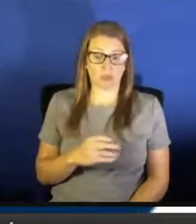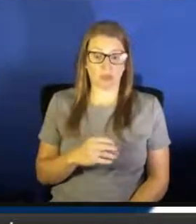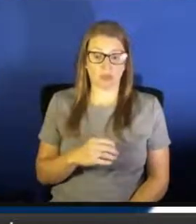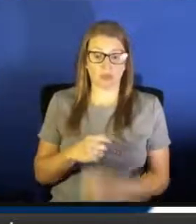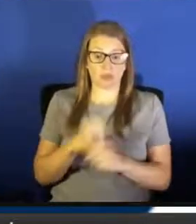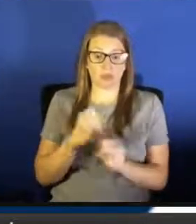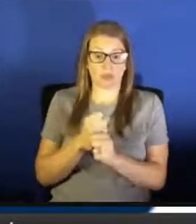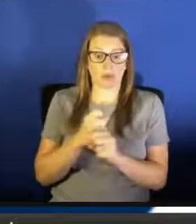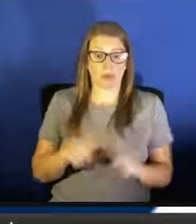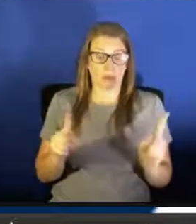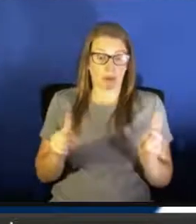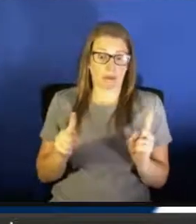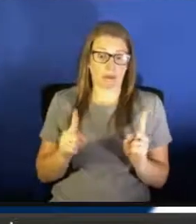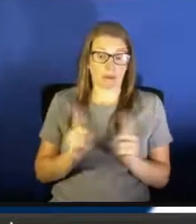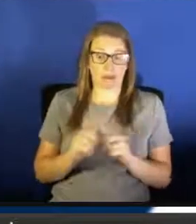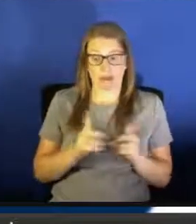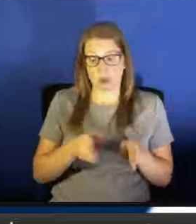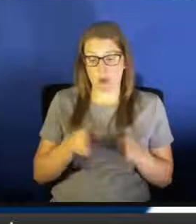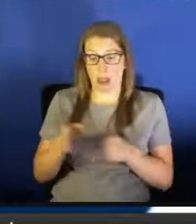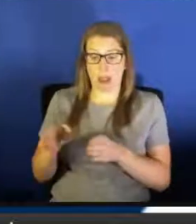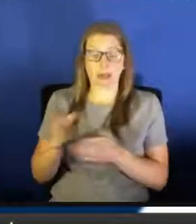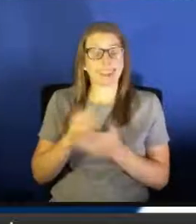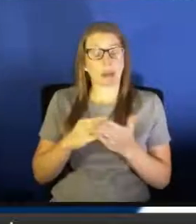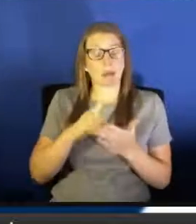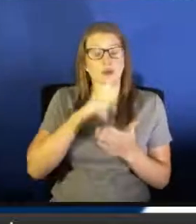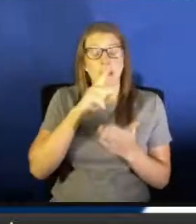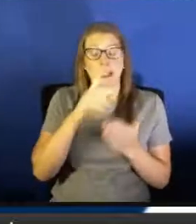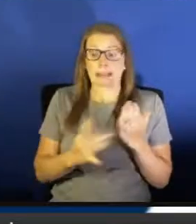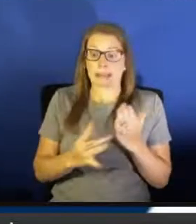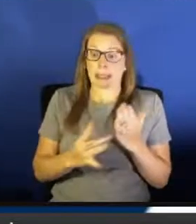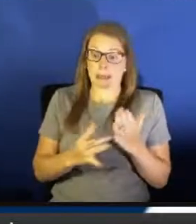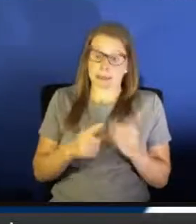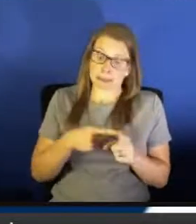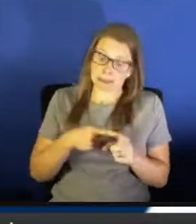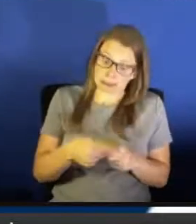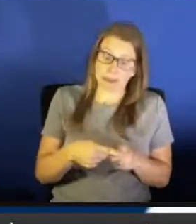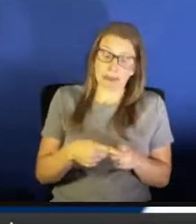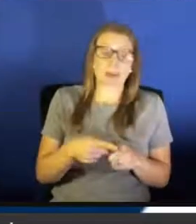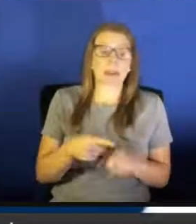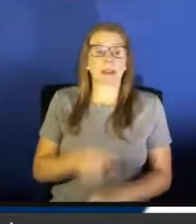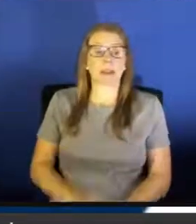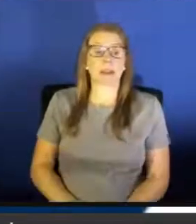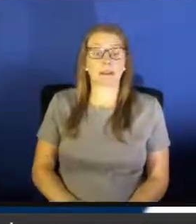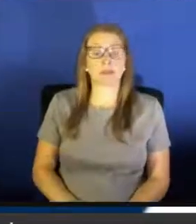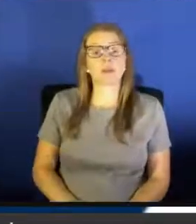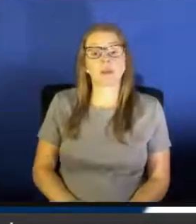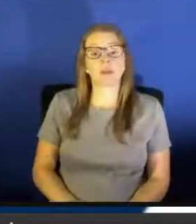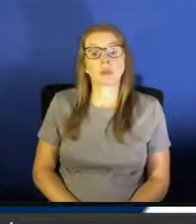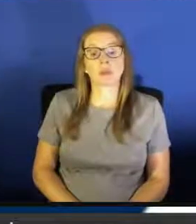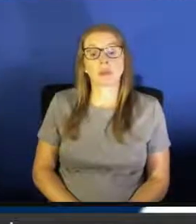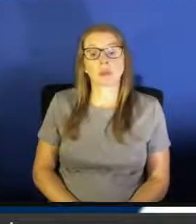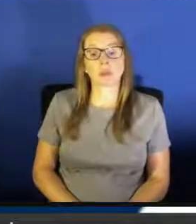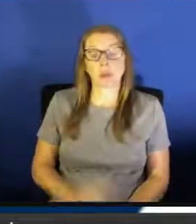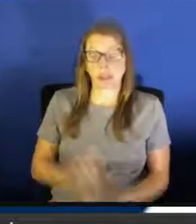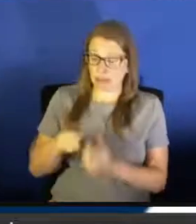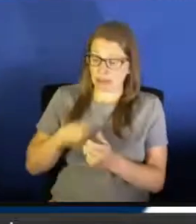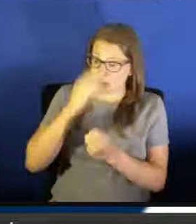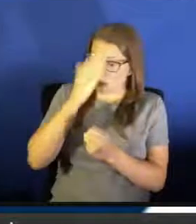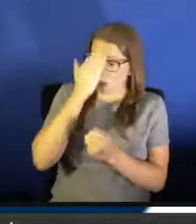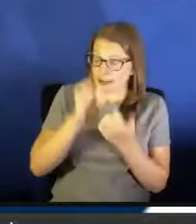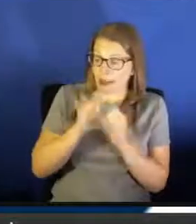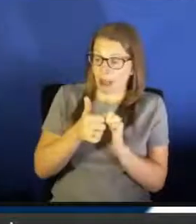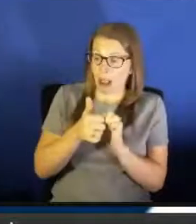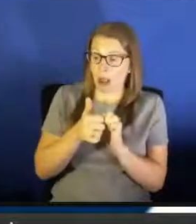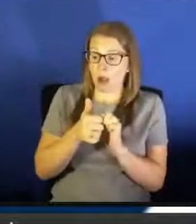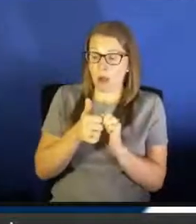in many ways. Some of it is very technical, as my colleagues were describing, with specific knowledge about